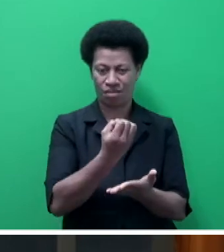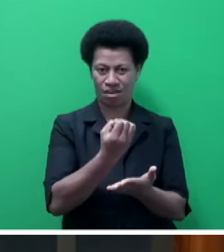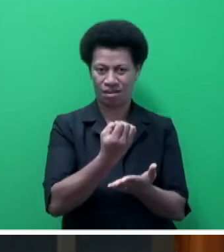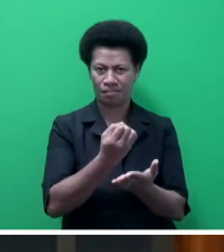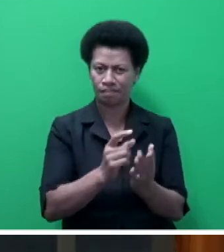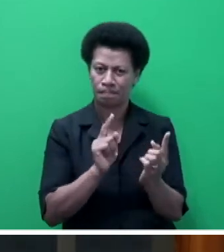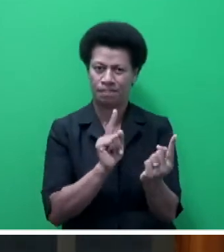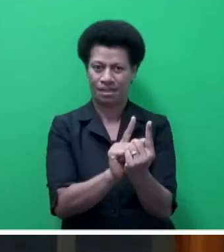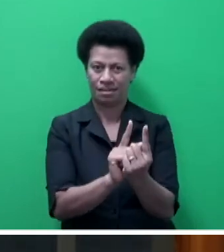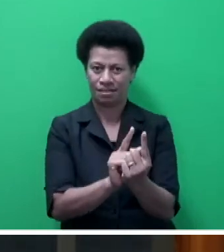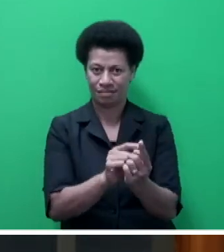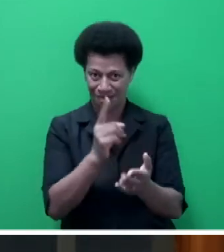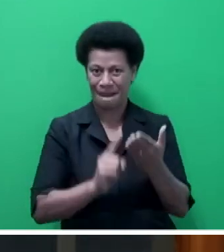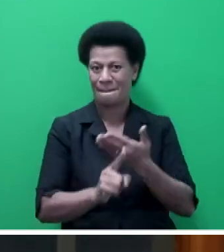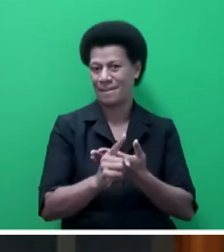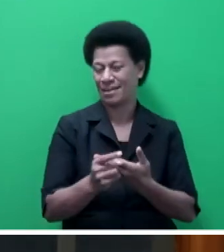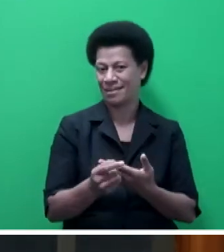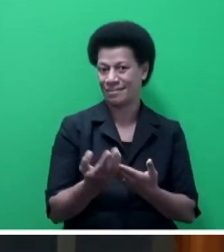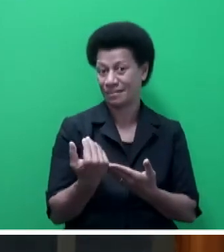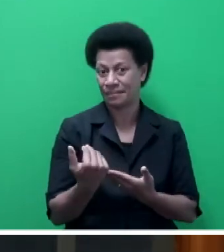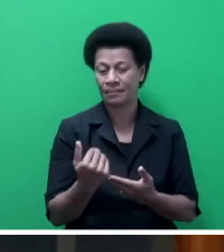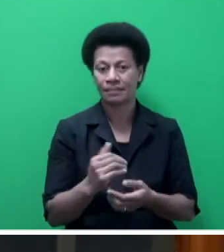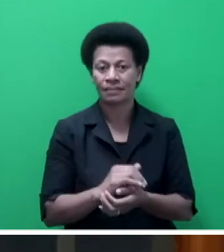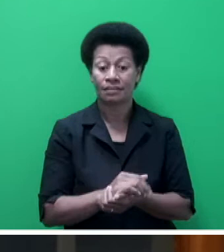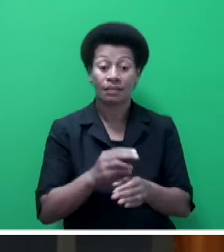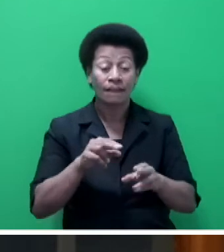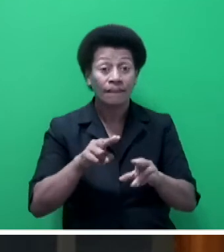Mr. Speaker, say, Fiji has a young population.